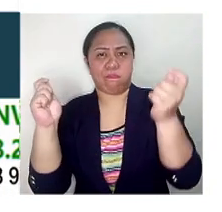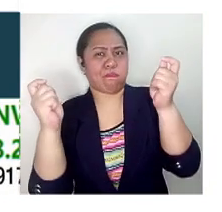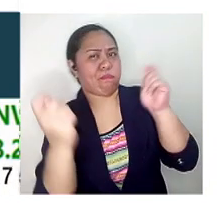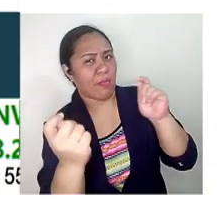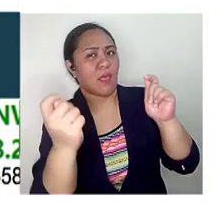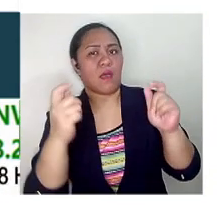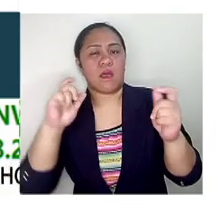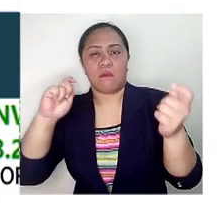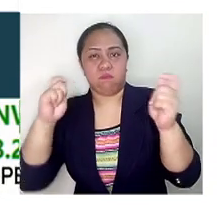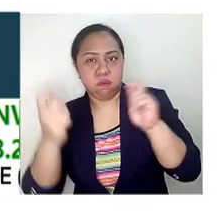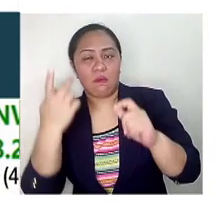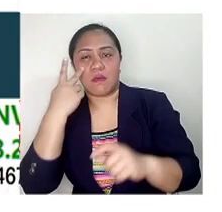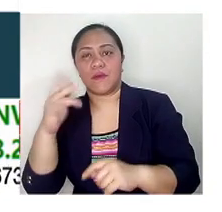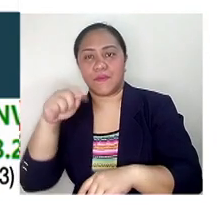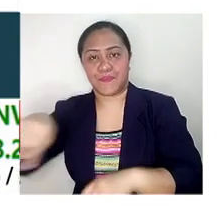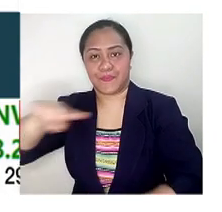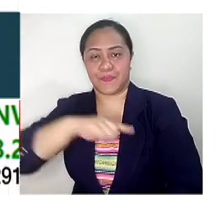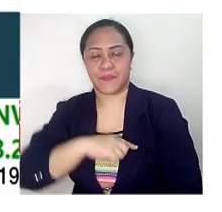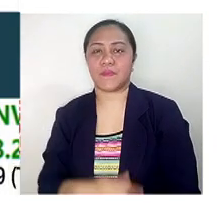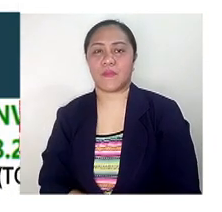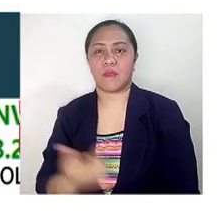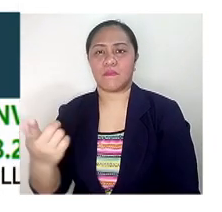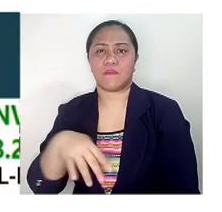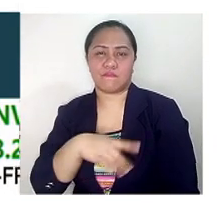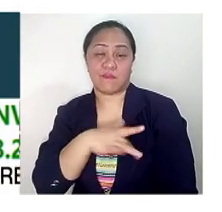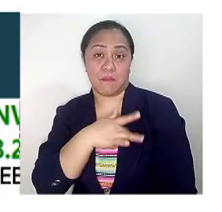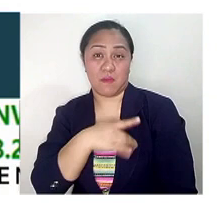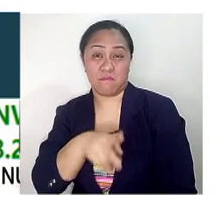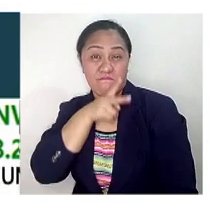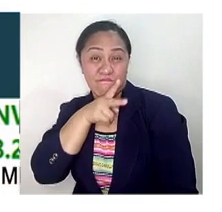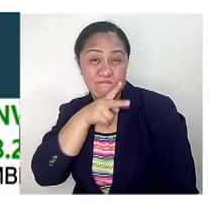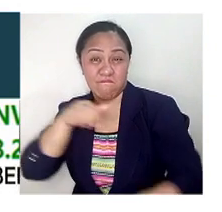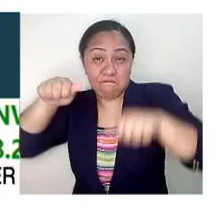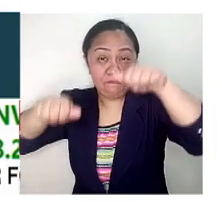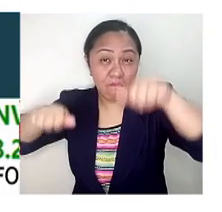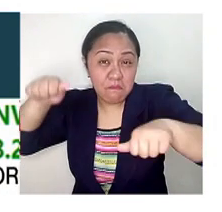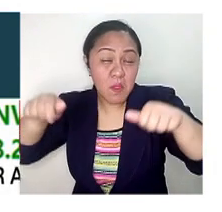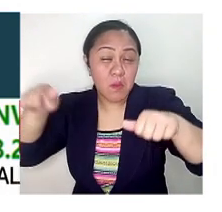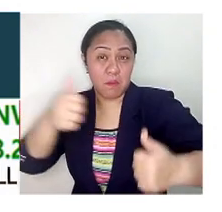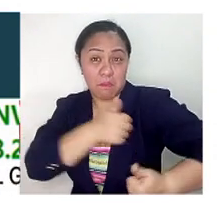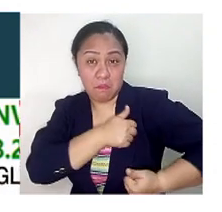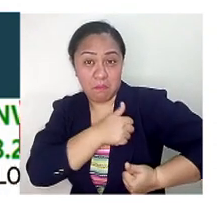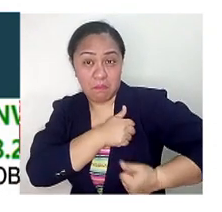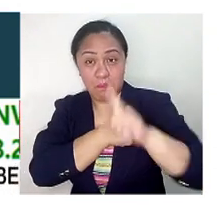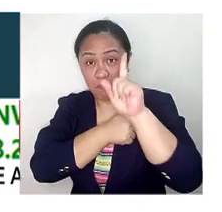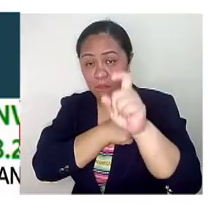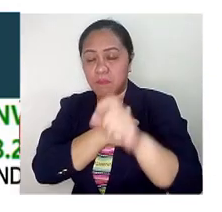in a way. There is no doubt in your mind that they are building a military base there. No doubt about it. I